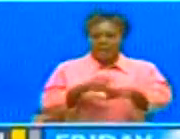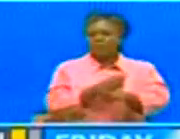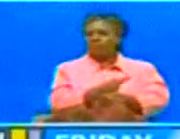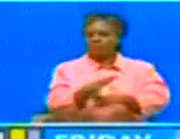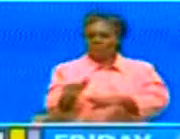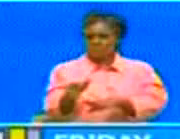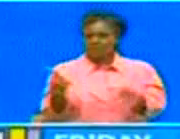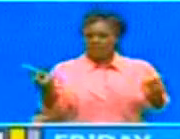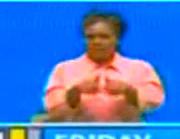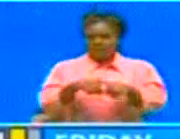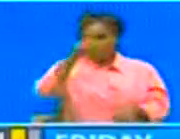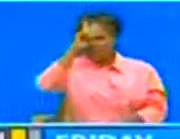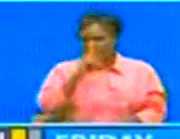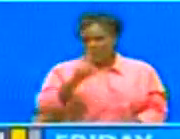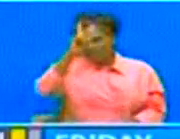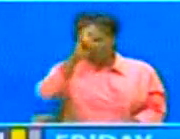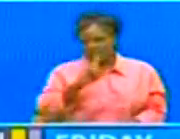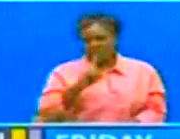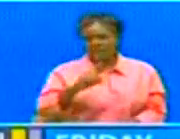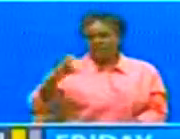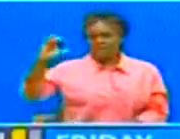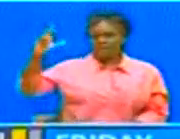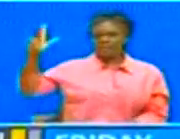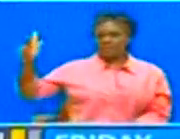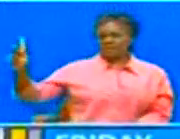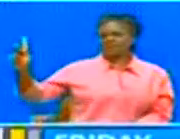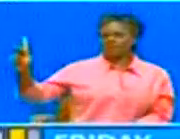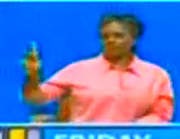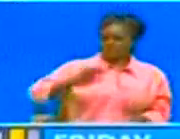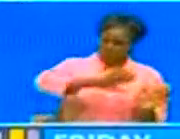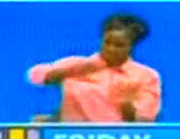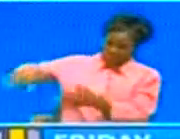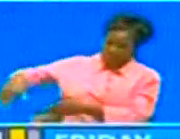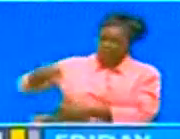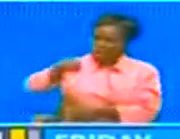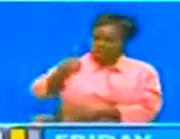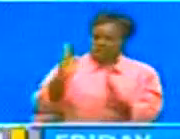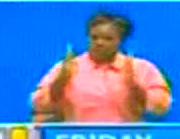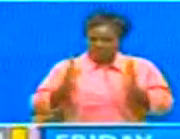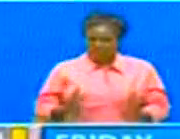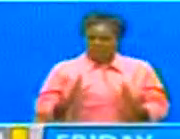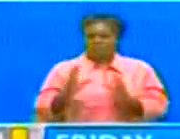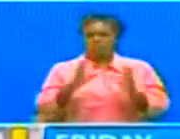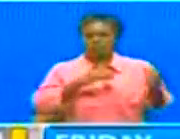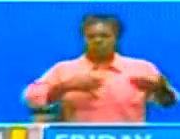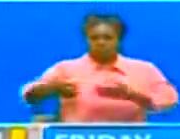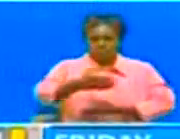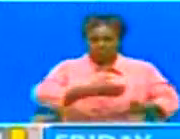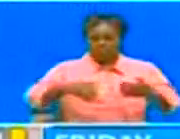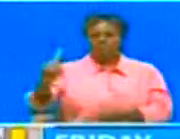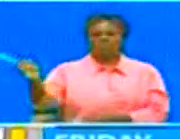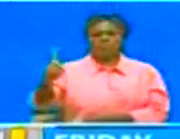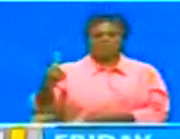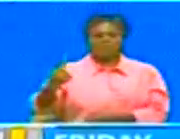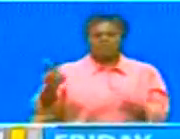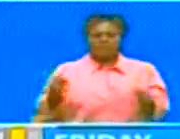you know, apart from the serious, you know, Dr. Chris Kirubi, we yeah. know, you're the sort of person who interacts with, you know, the presidents, you know, and